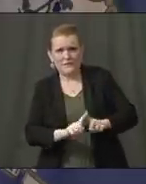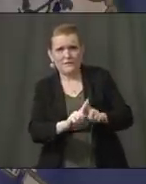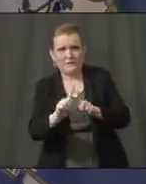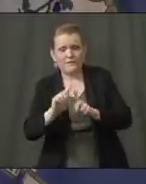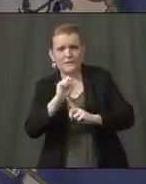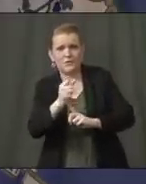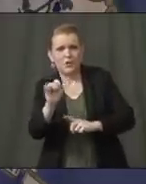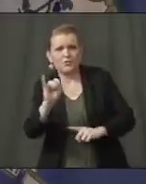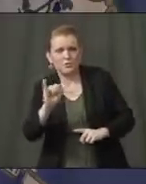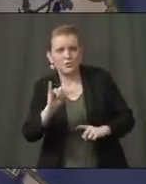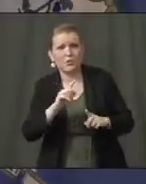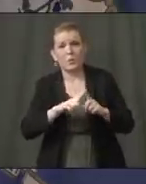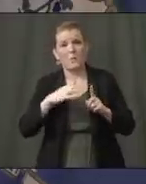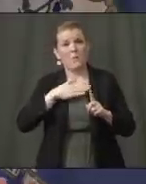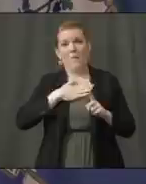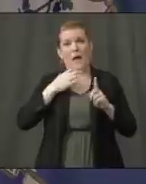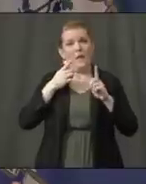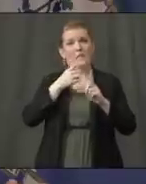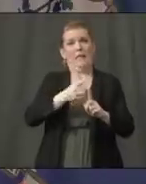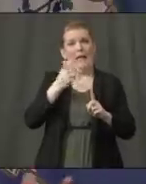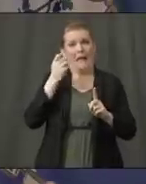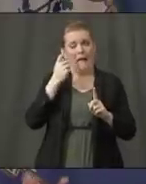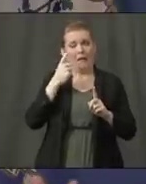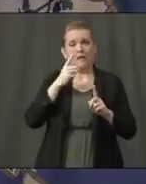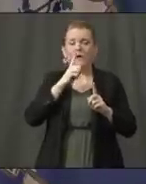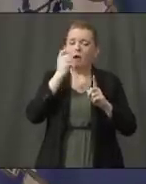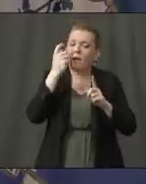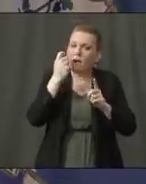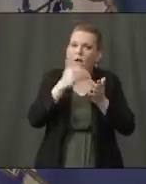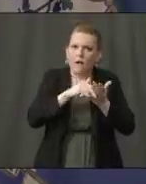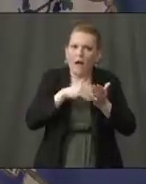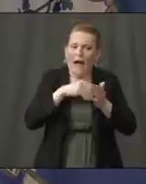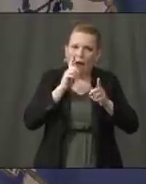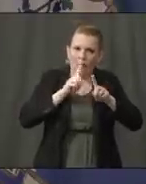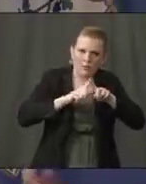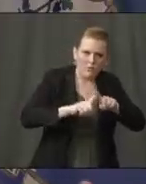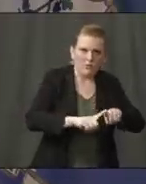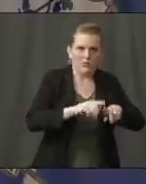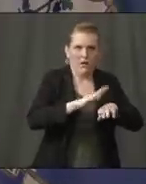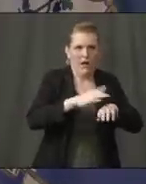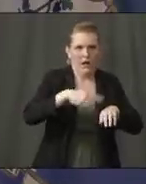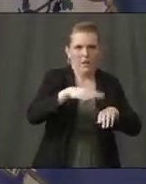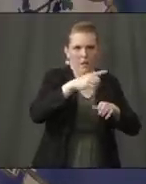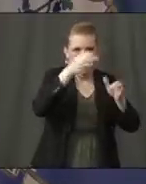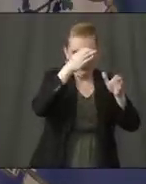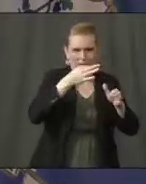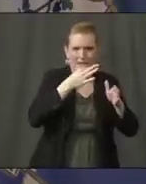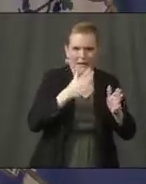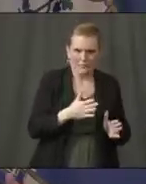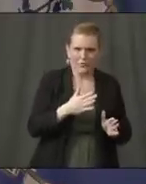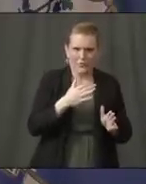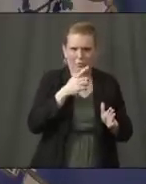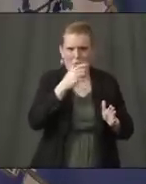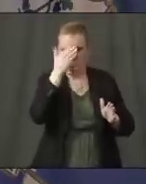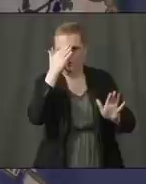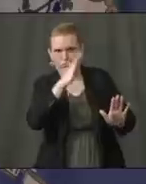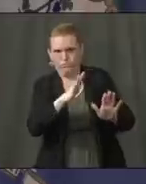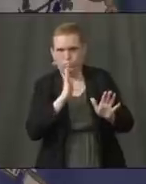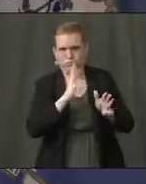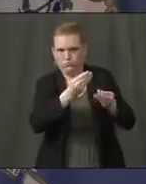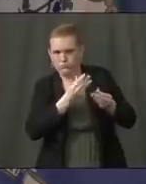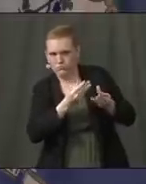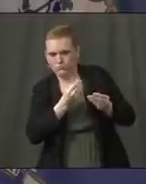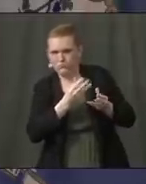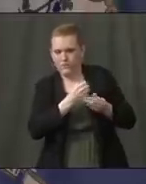to test for infections, probably that makes more sense in those areas that are less infected, because then I can quarantine those people and make